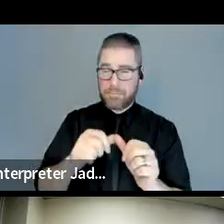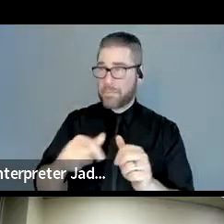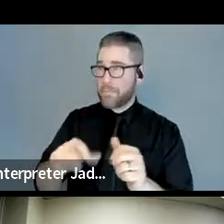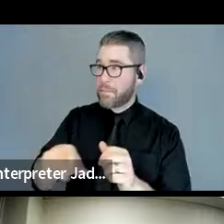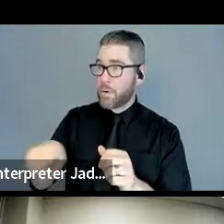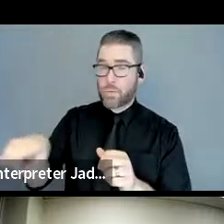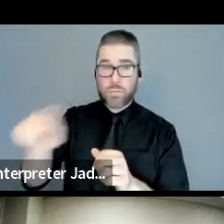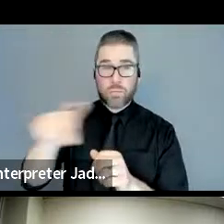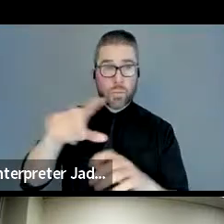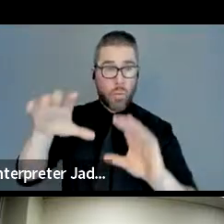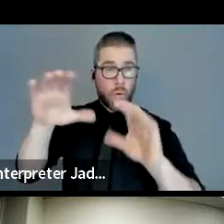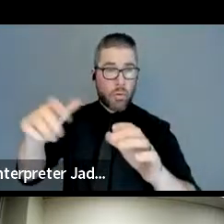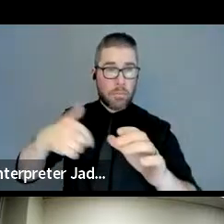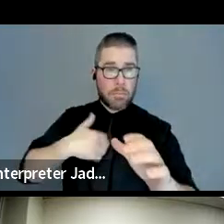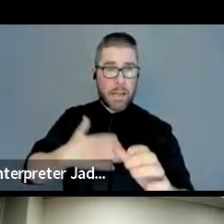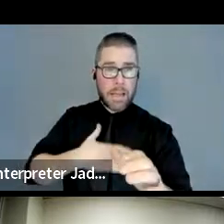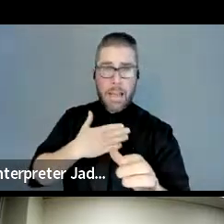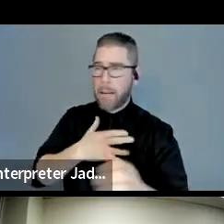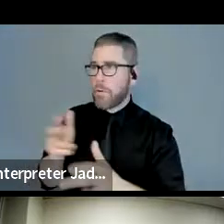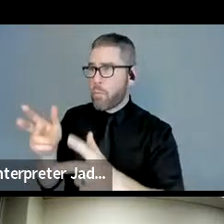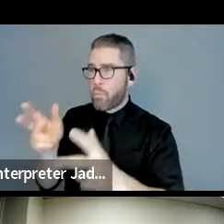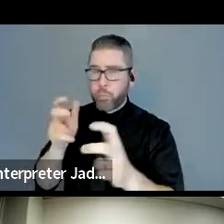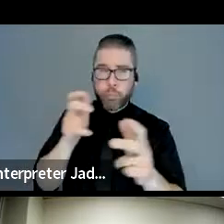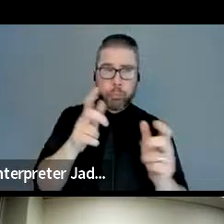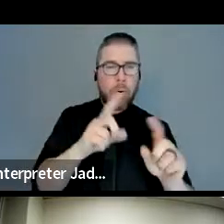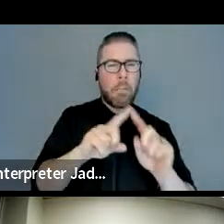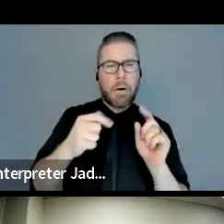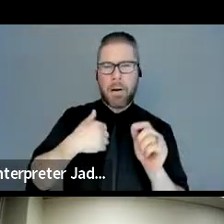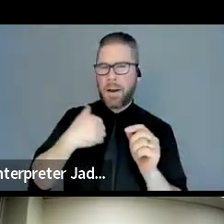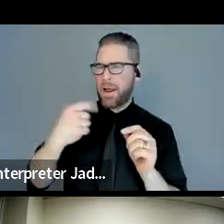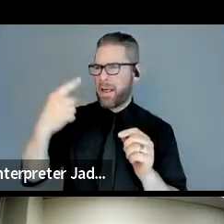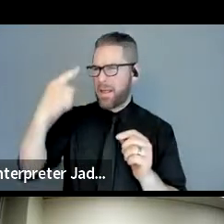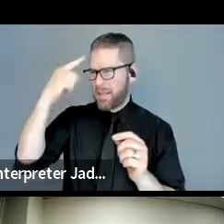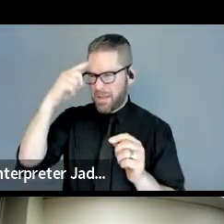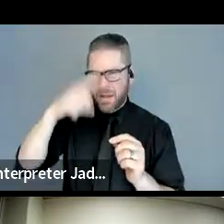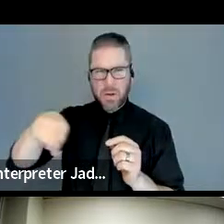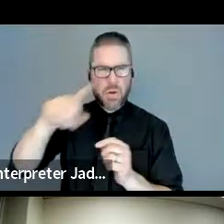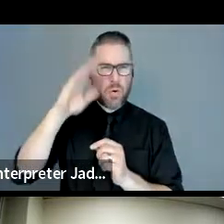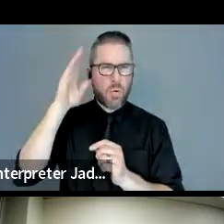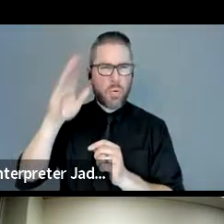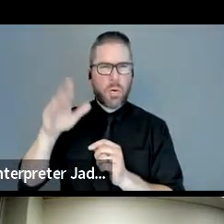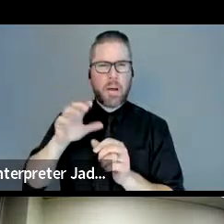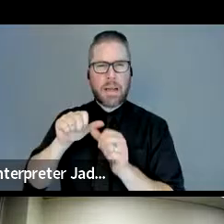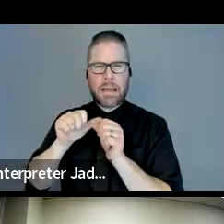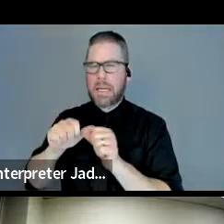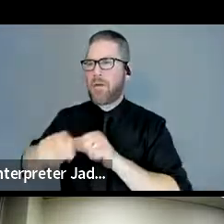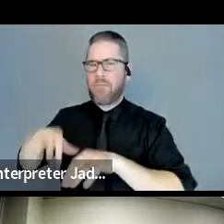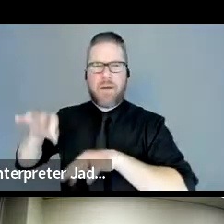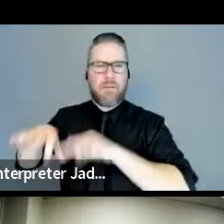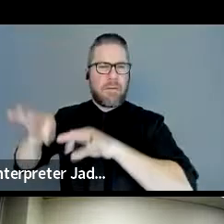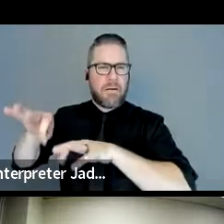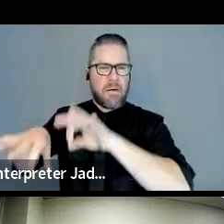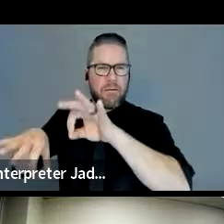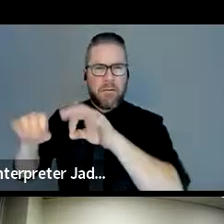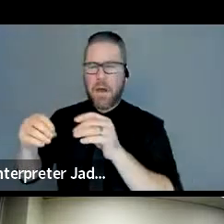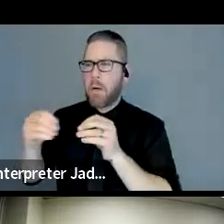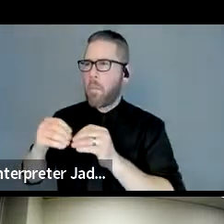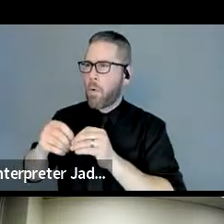as you all are working on this will have additional findings for the group to be able to kind of hear more progress as it's kind of ongoing.